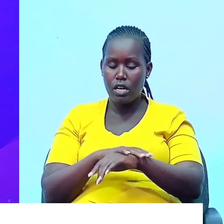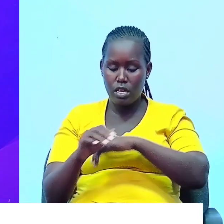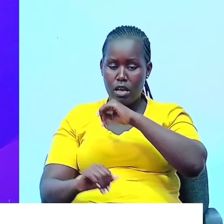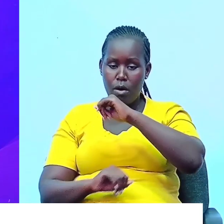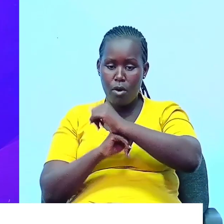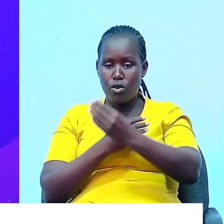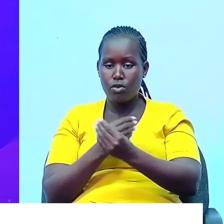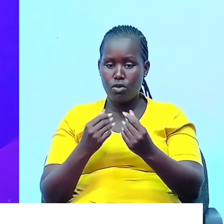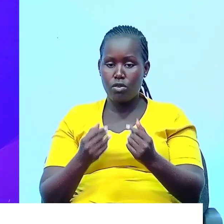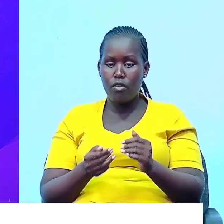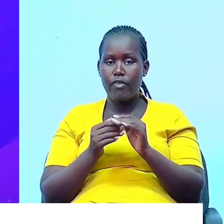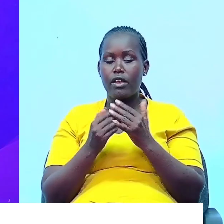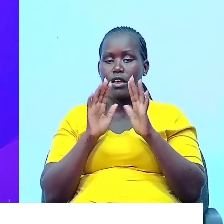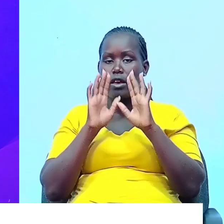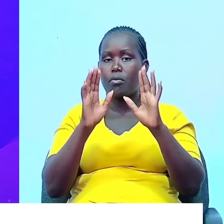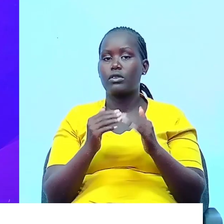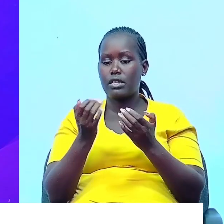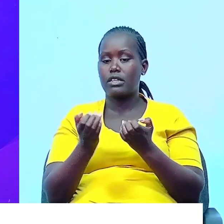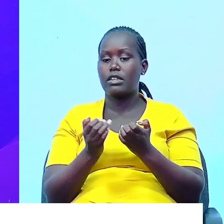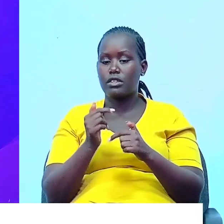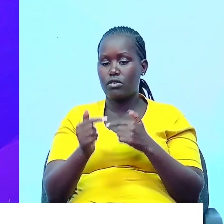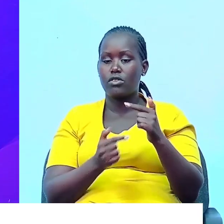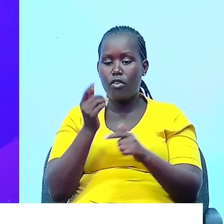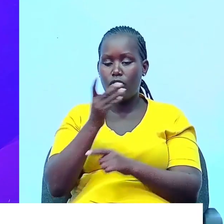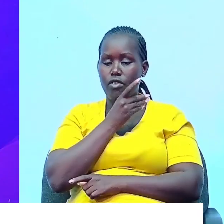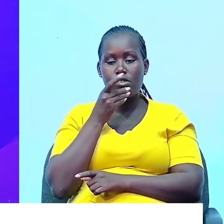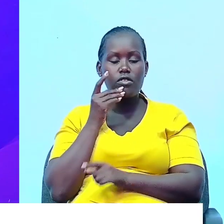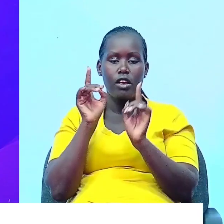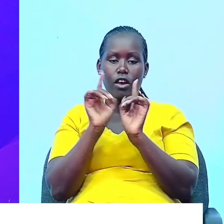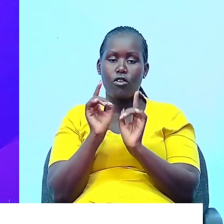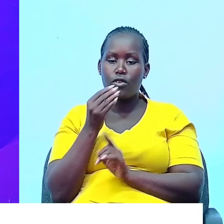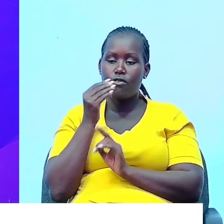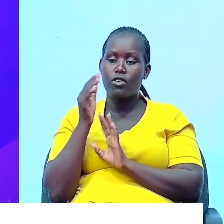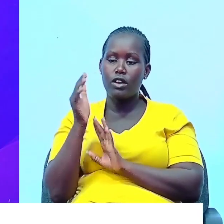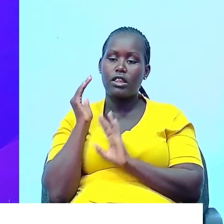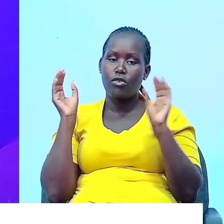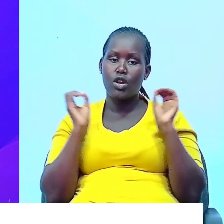critical needs amid ongoing drought and food insecurity.